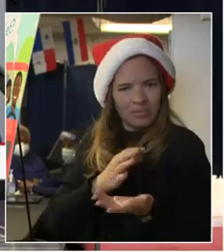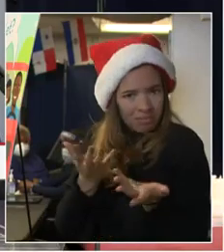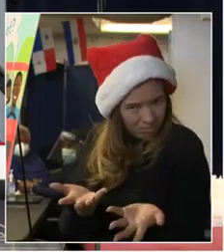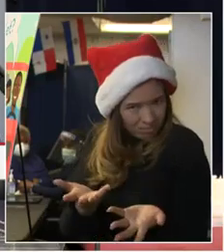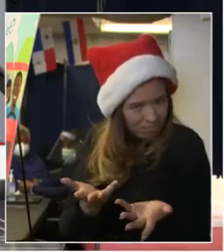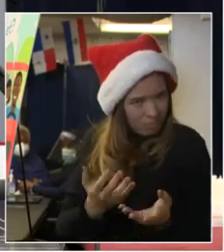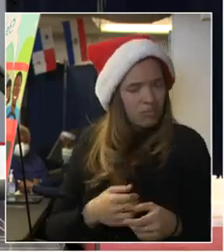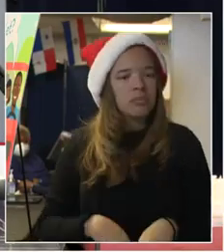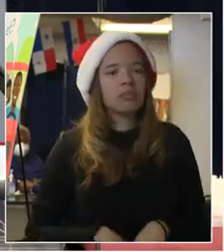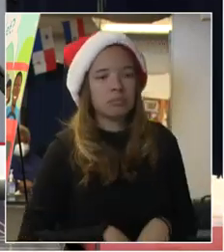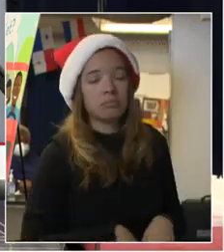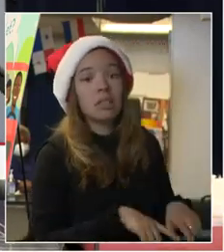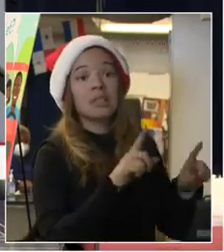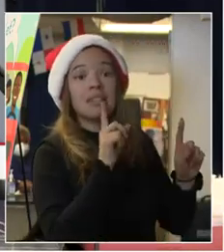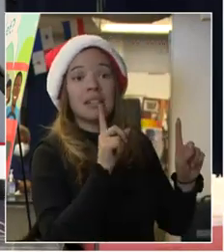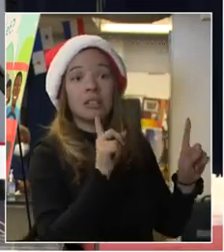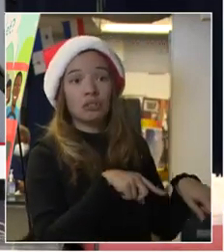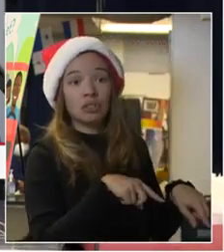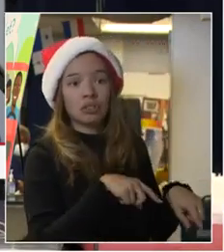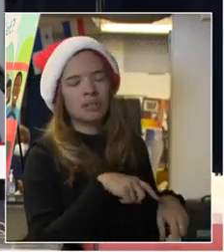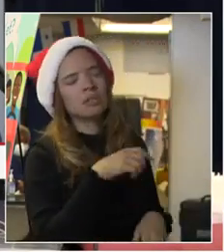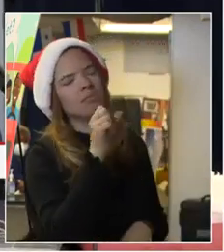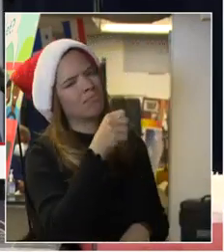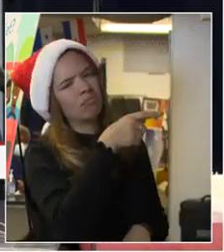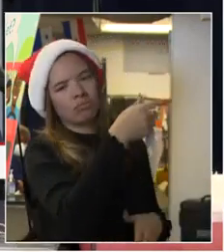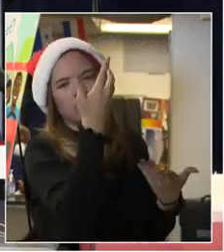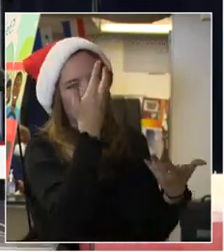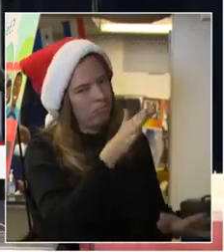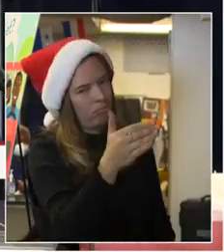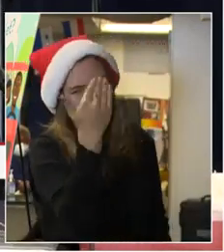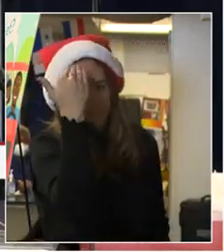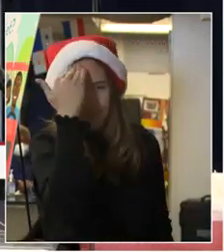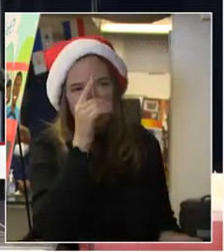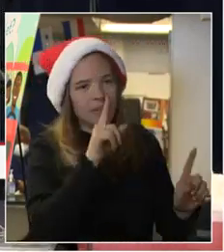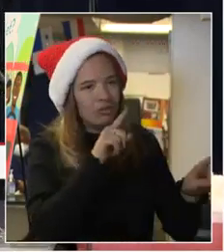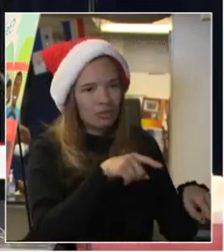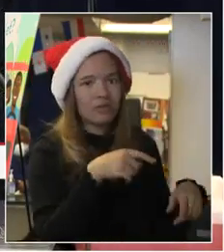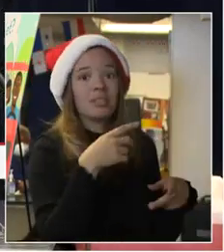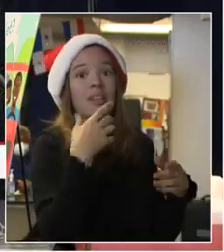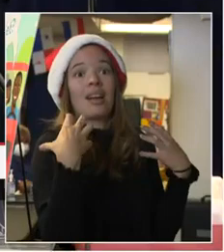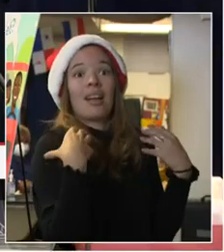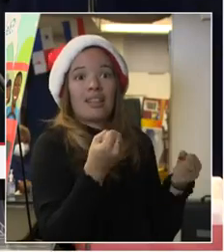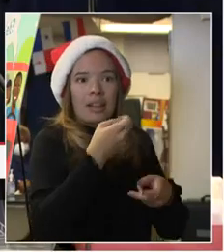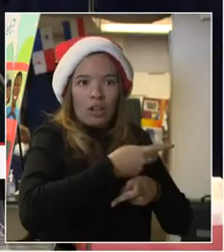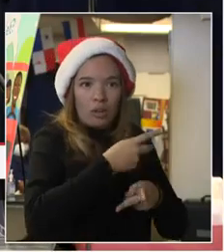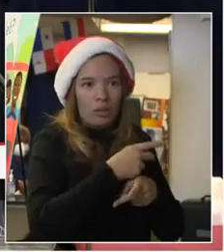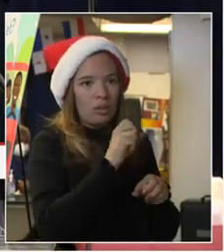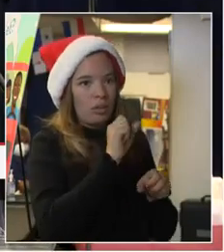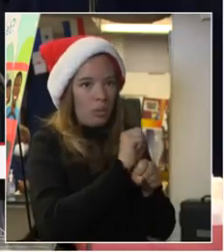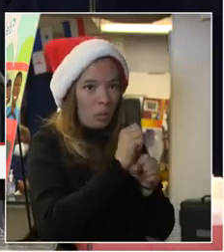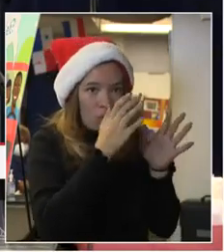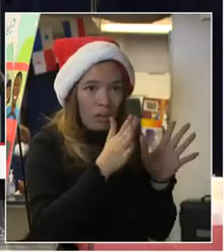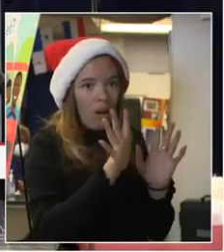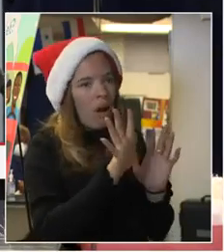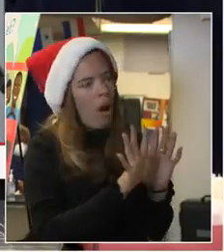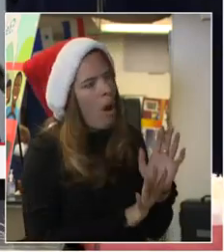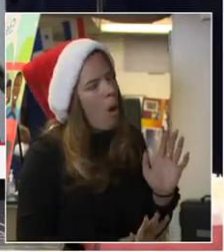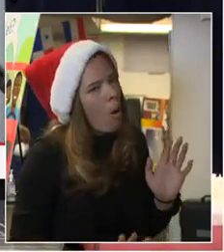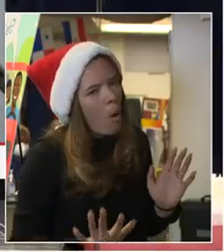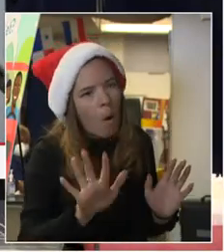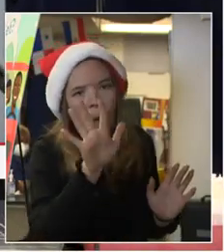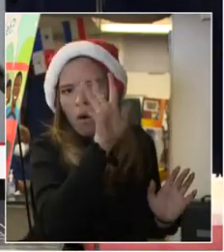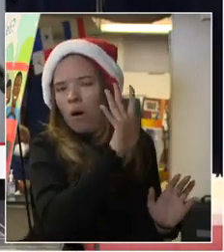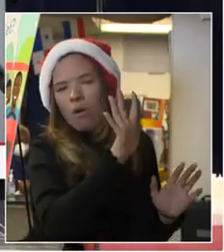that I think that you're fully aware that the healthcare worker crisis is happening all over. Here in the District